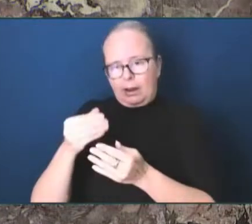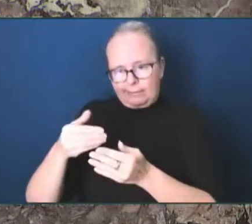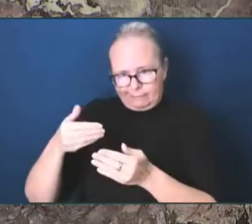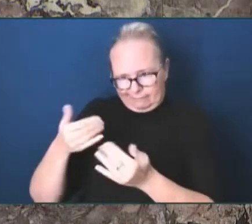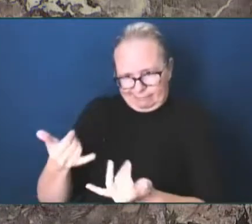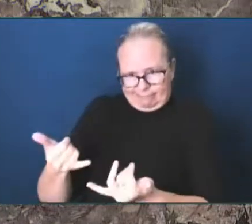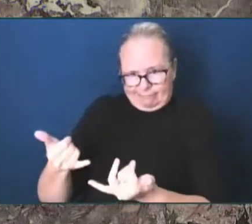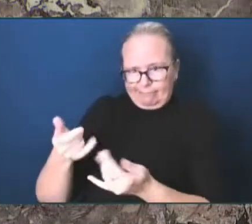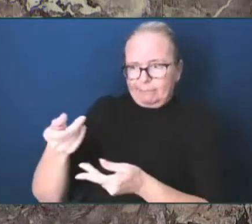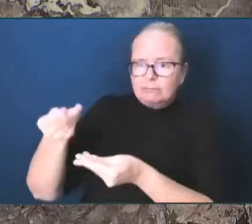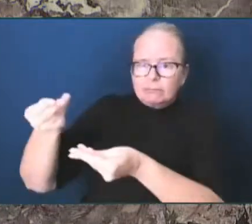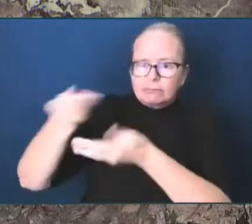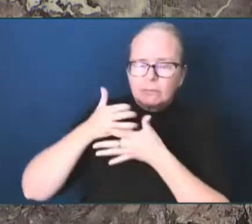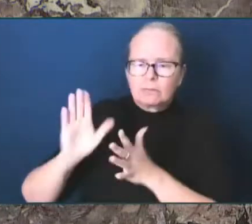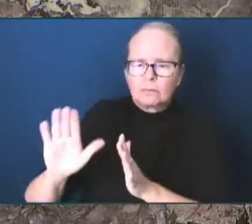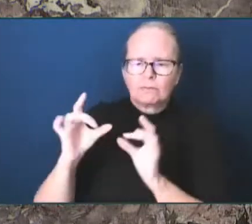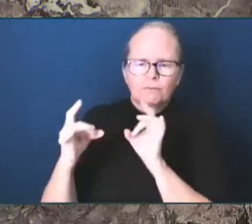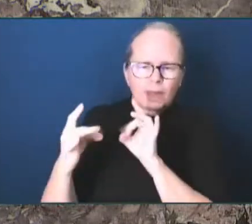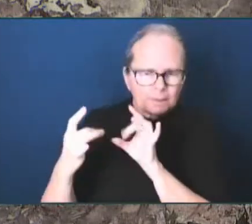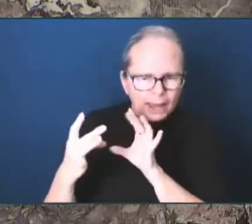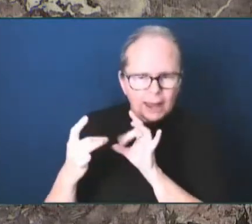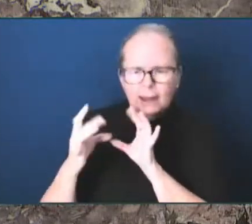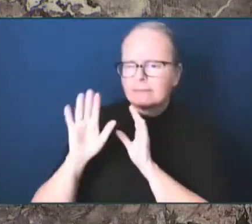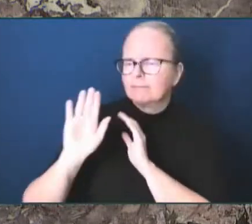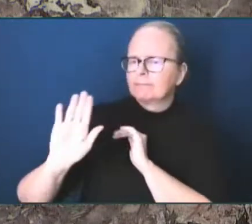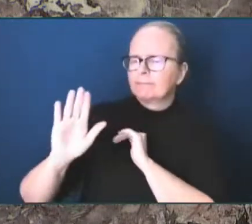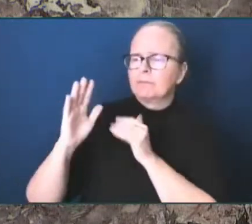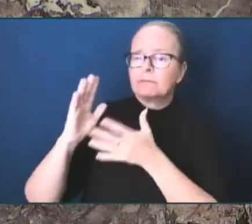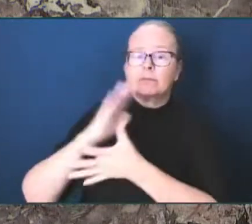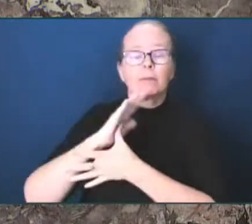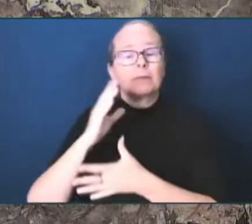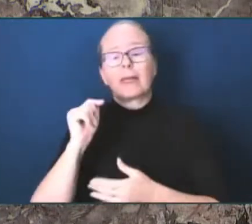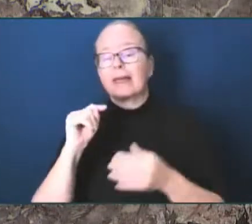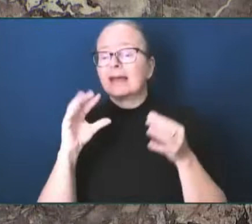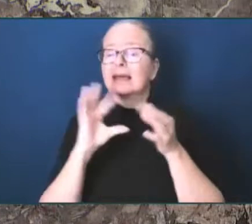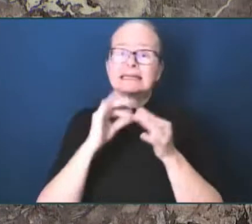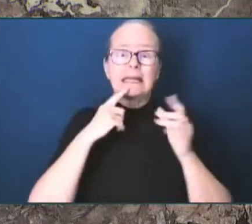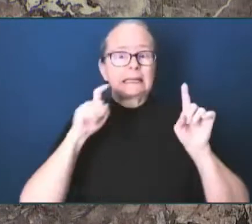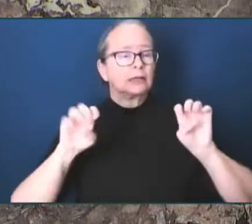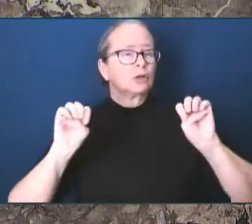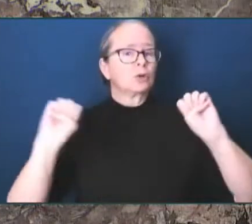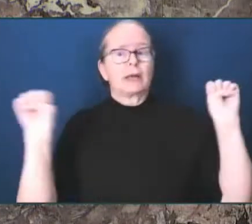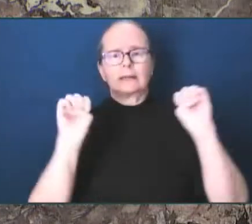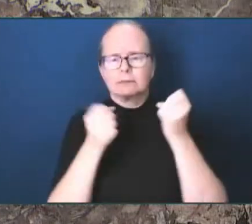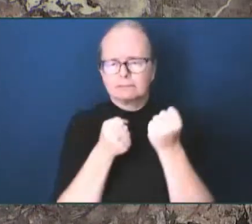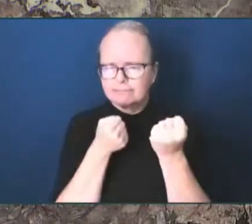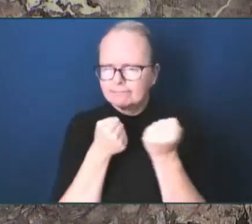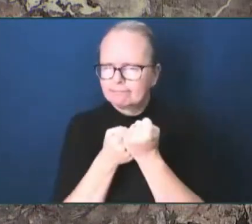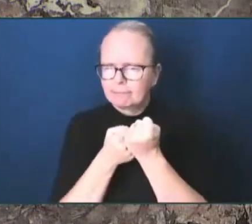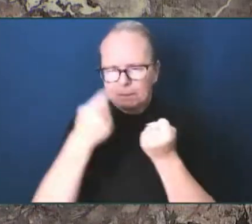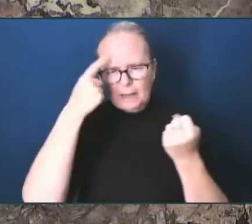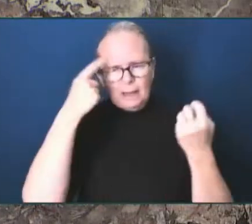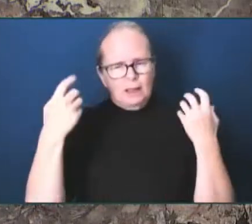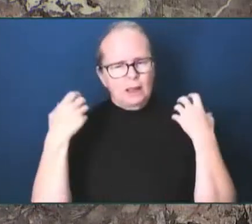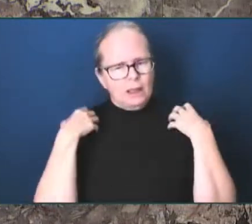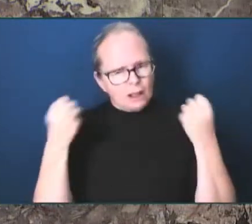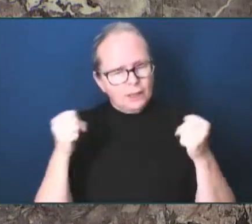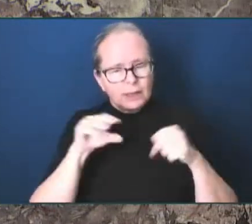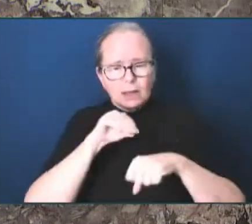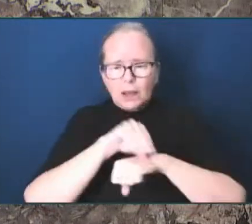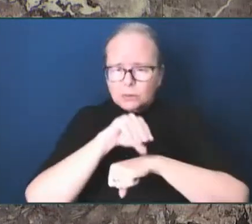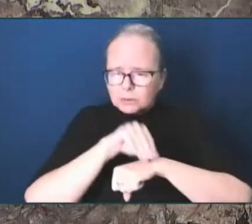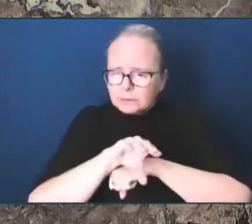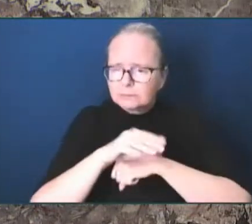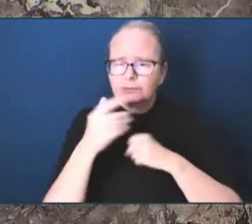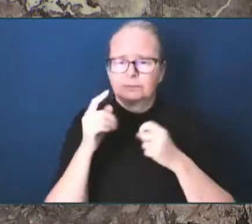supports, getting the mental health counseling, getting the programs in schools, And so that's why our first priority was not reviewing the